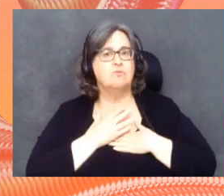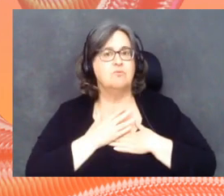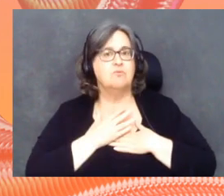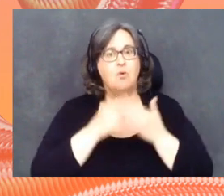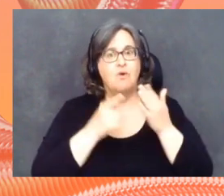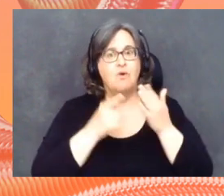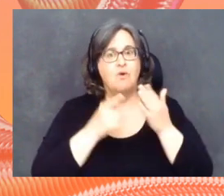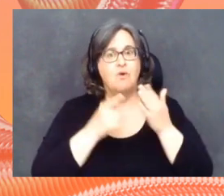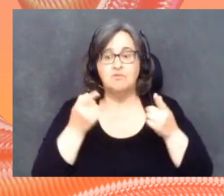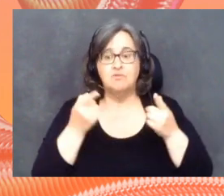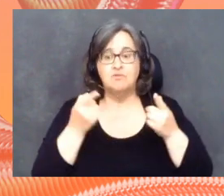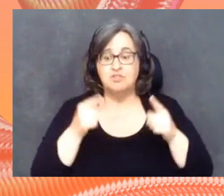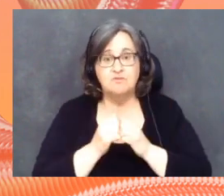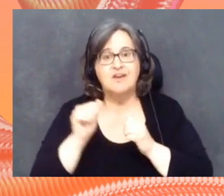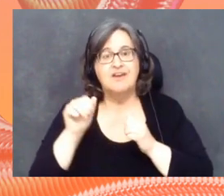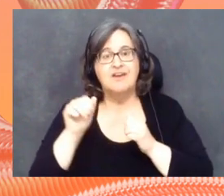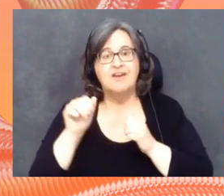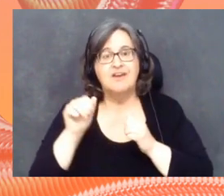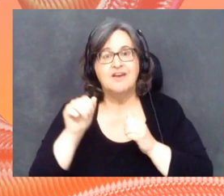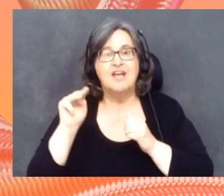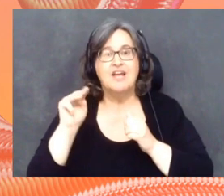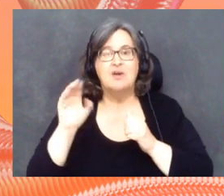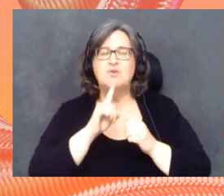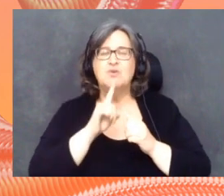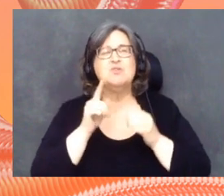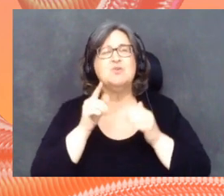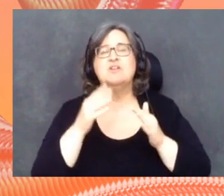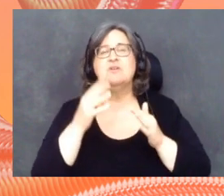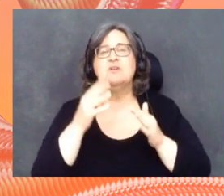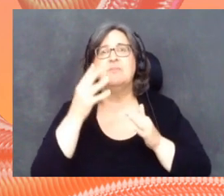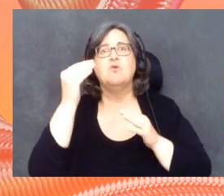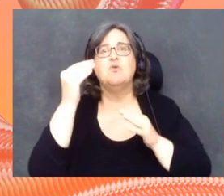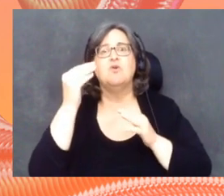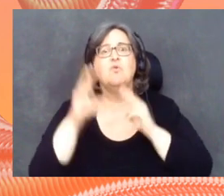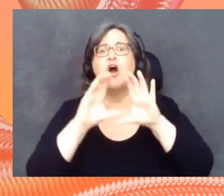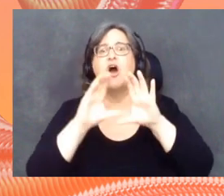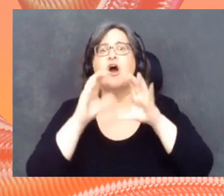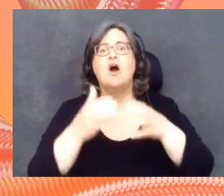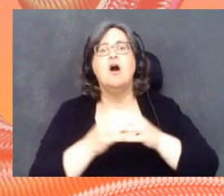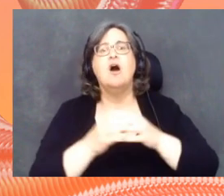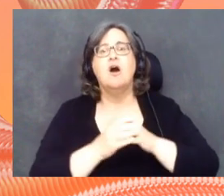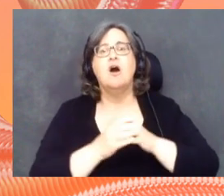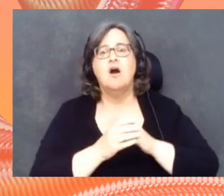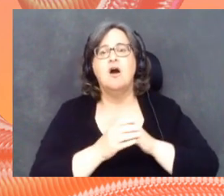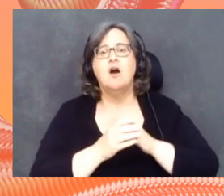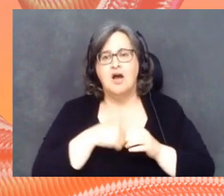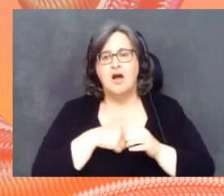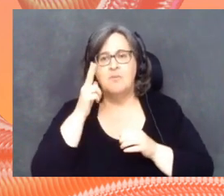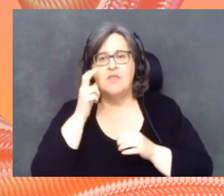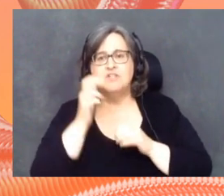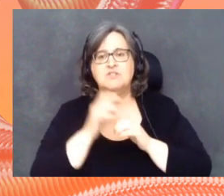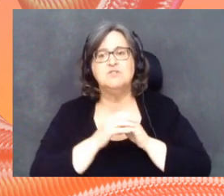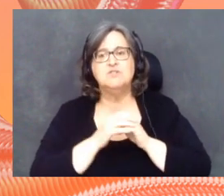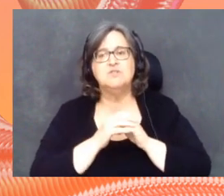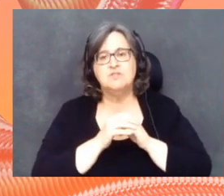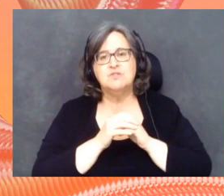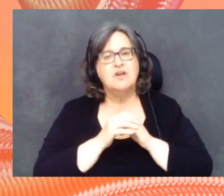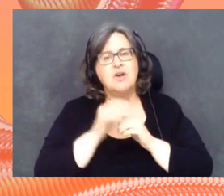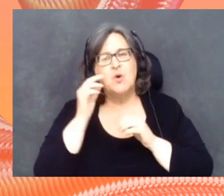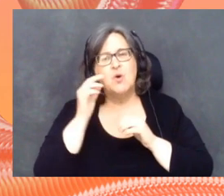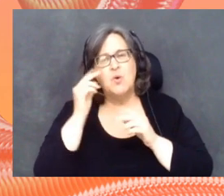AMC is like a way of being out in the world. You know, it's like, oh, we begin by listening. Like we're thinking about boundaries. We're thinking about how we